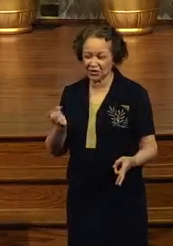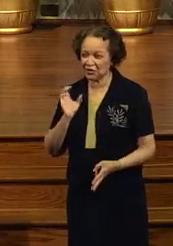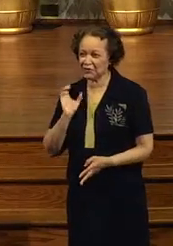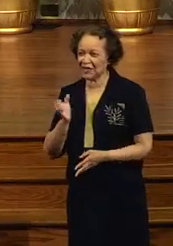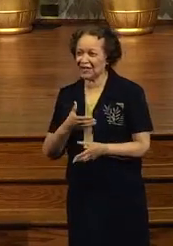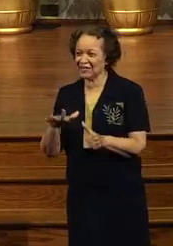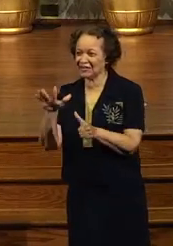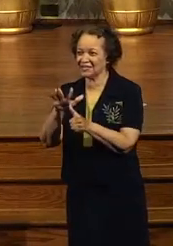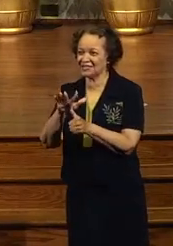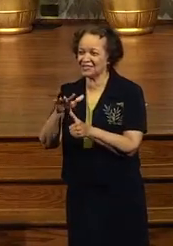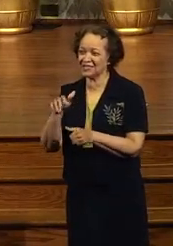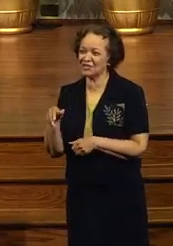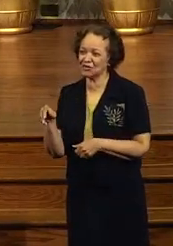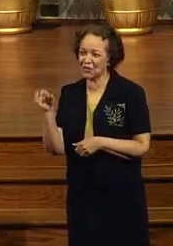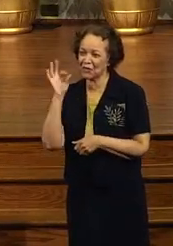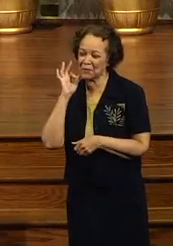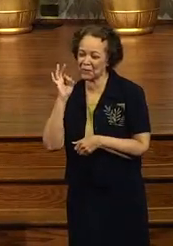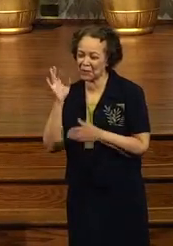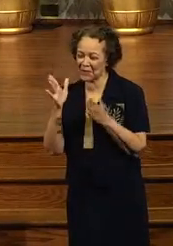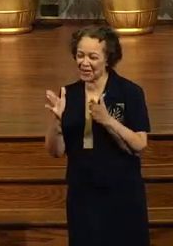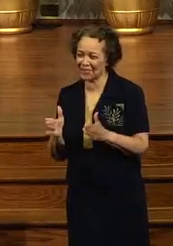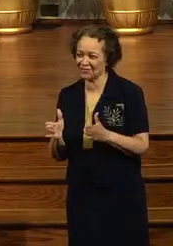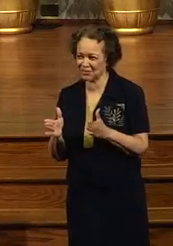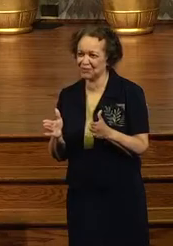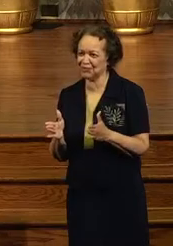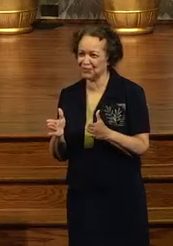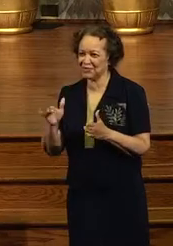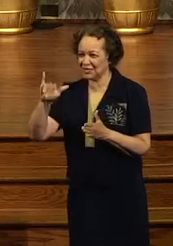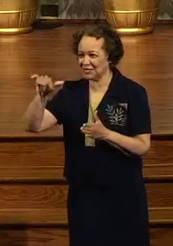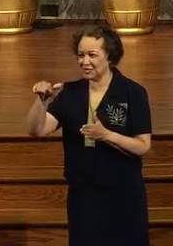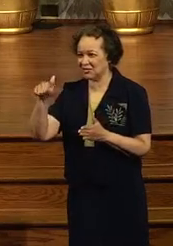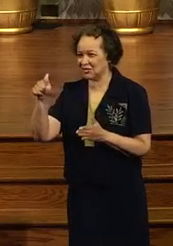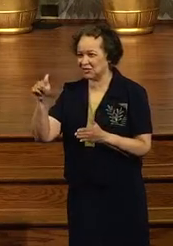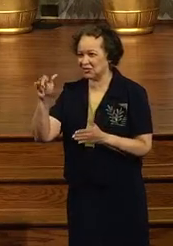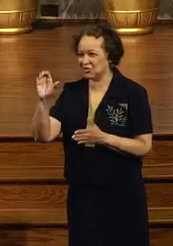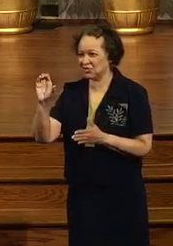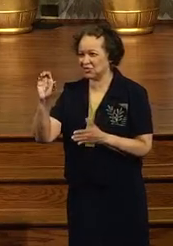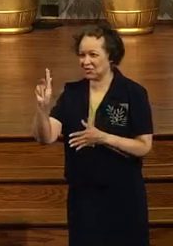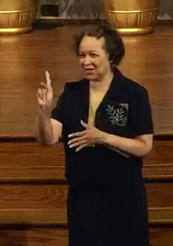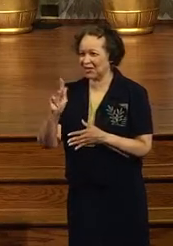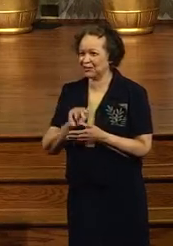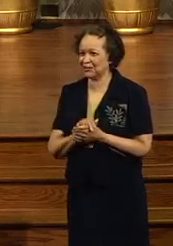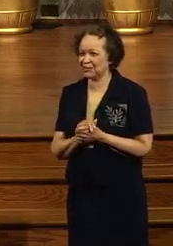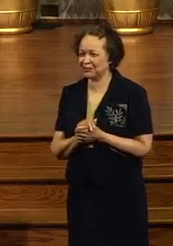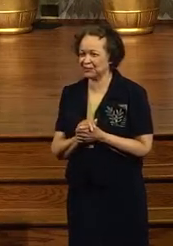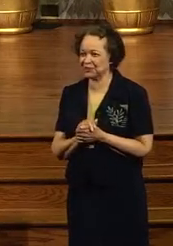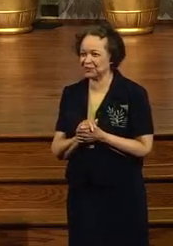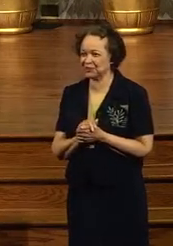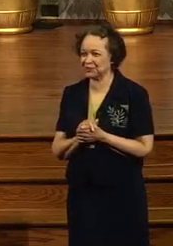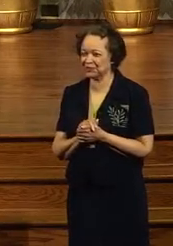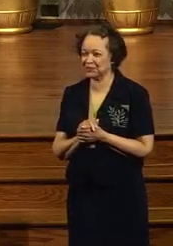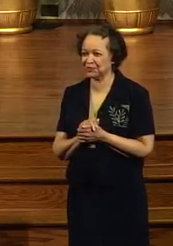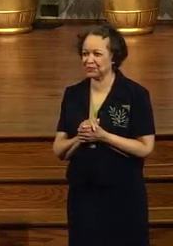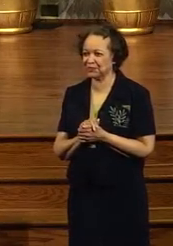Jack. Let's put our hands together and give God the praise for him as he comes with further announcements.